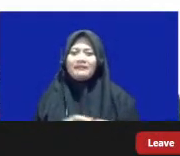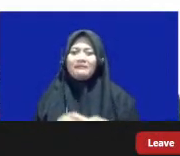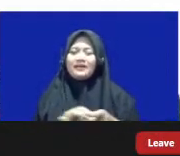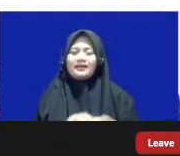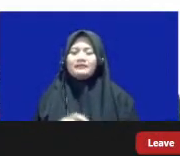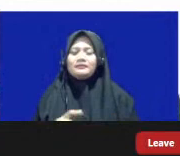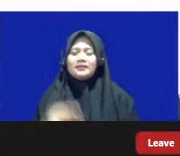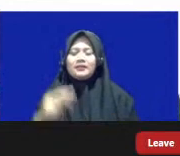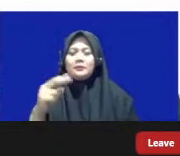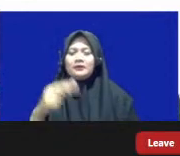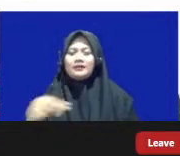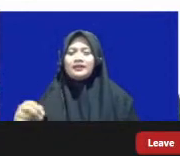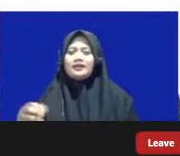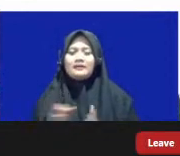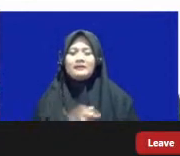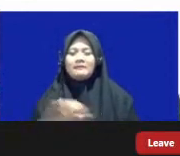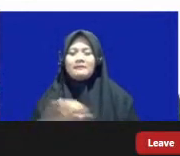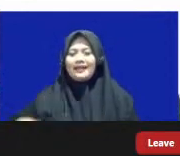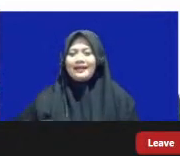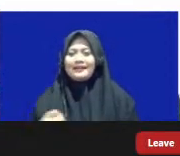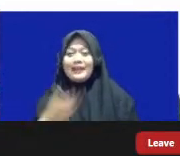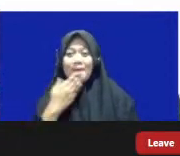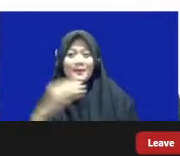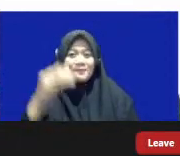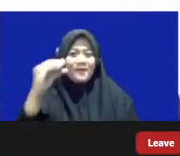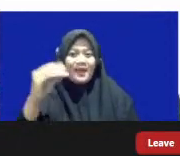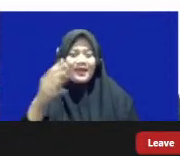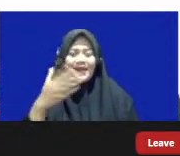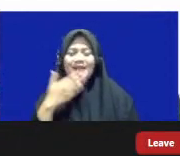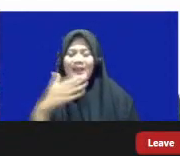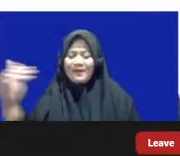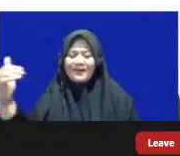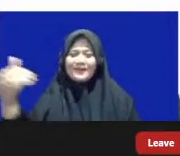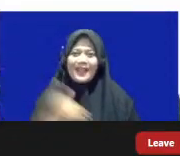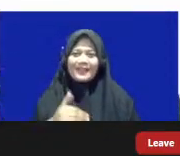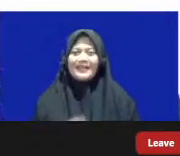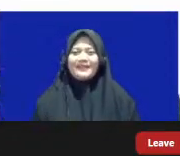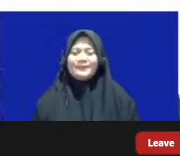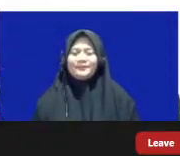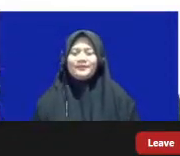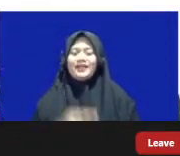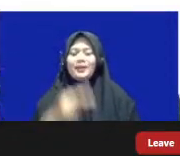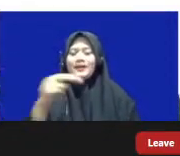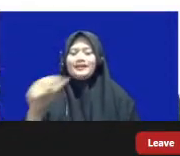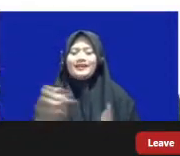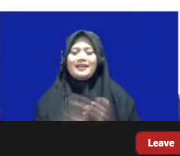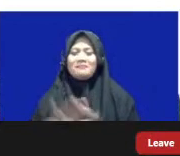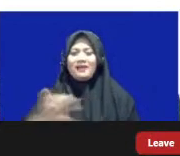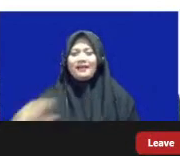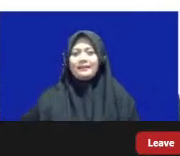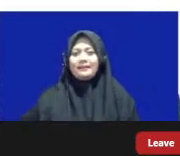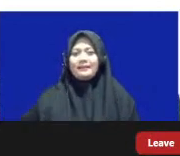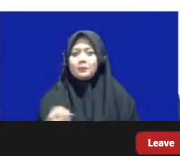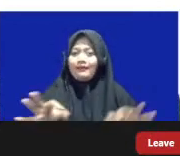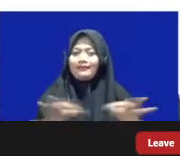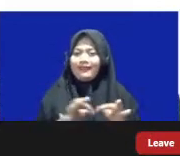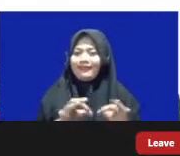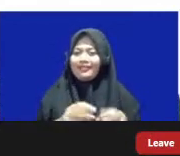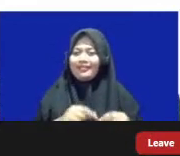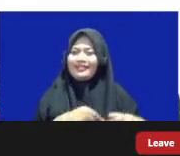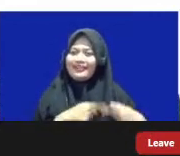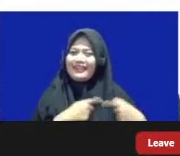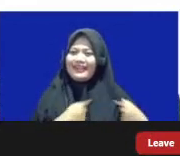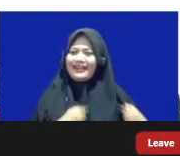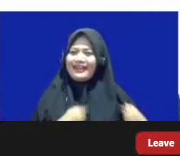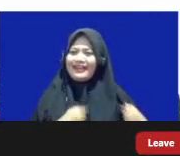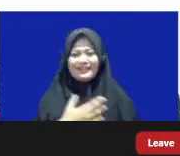Both Indonesia and Bangladesh are actually countries that are very close to my heart. Indonesia is the first country where I